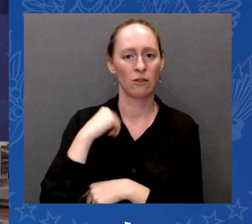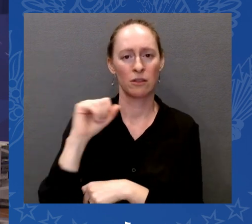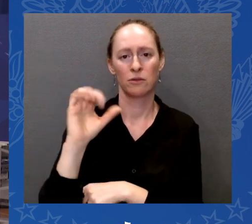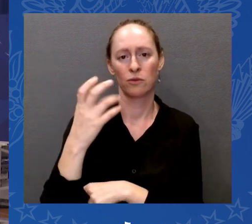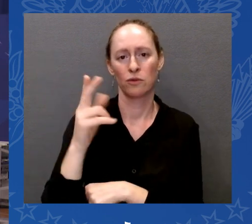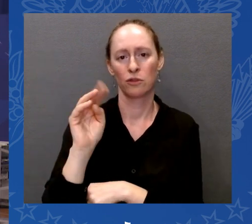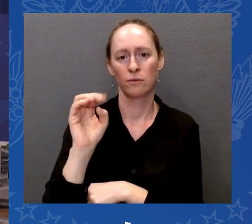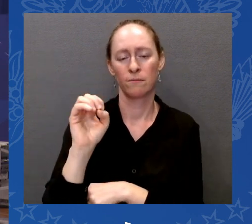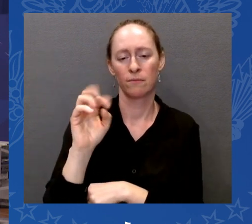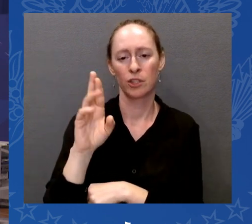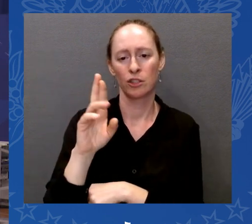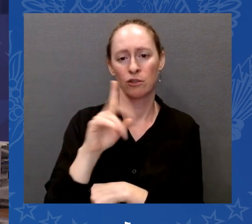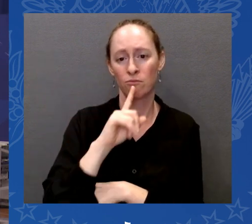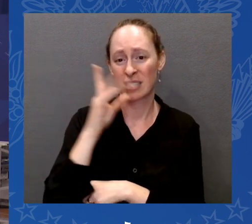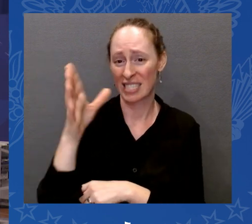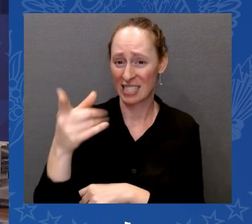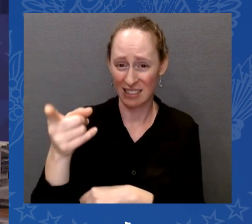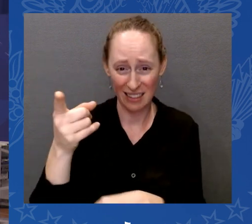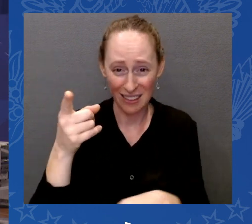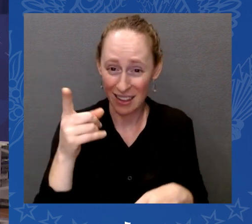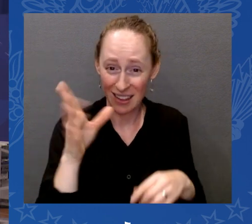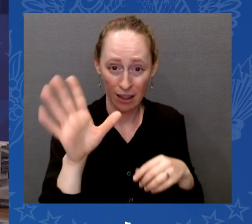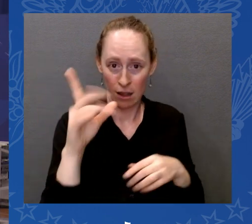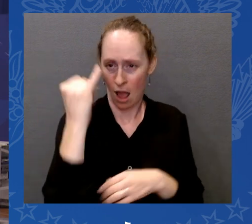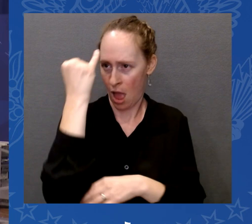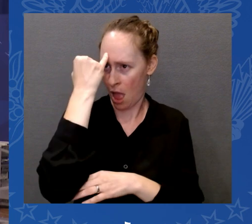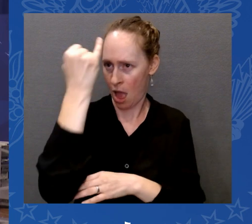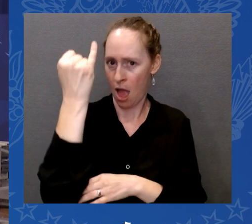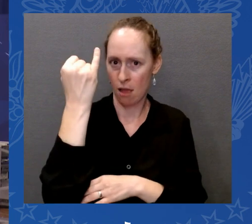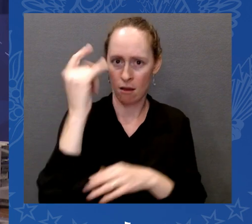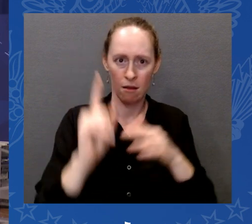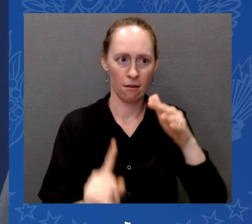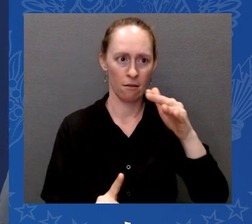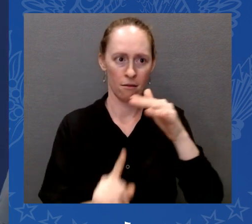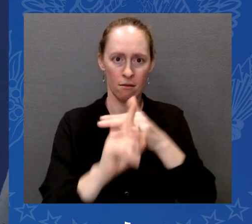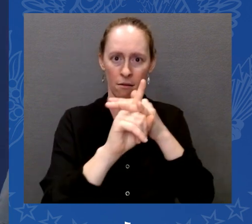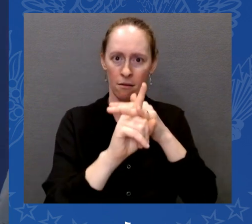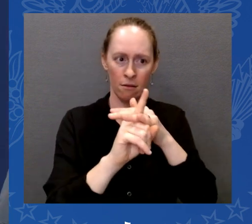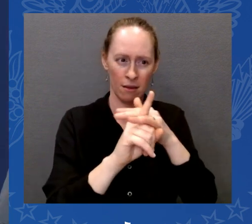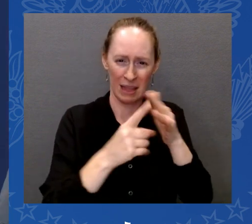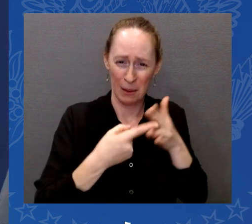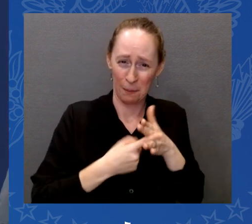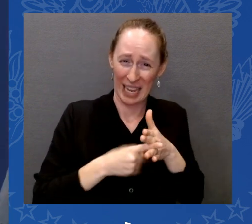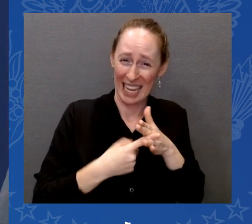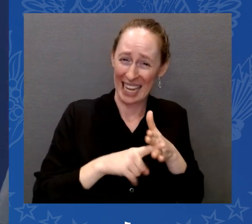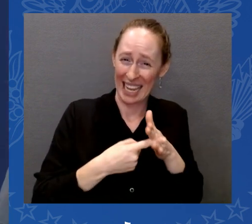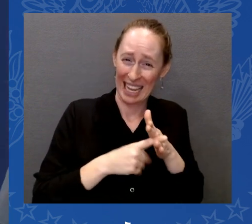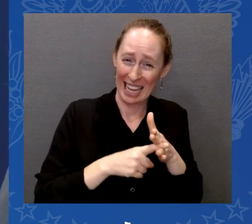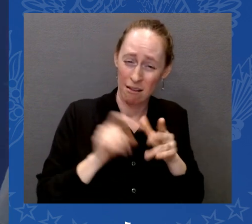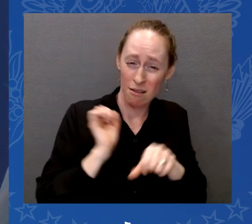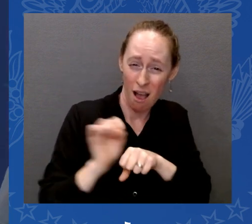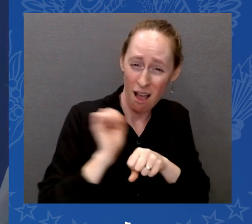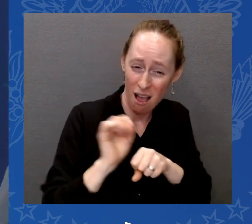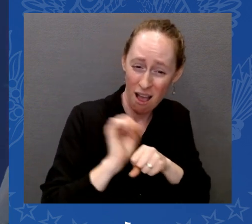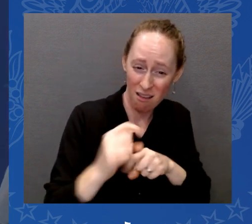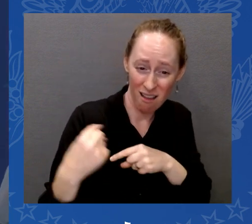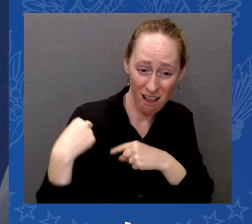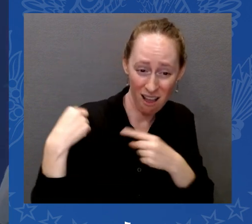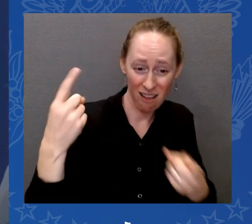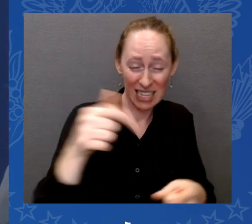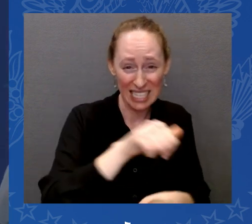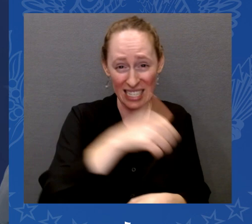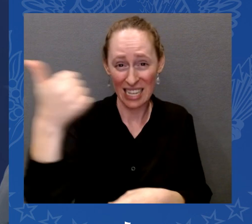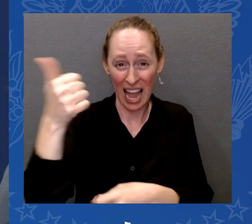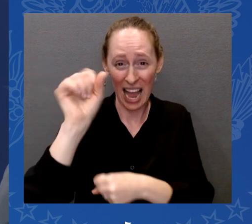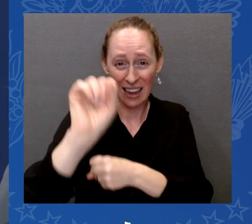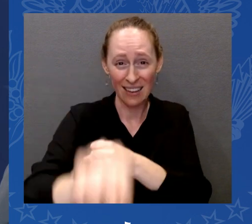his idea. He's been working on this legislation for over a decade. He knew that to compete with China, we needed to